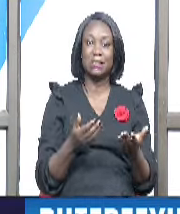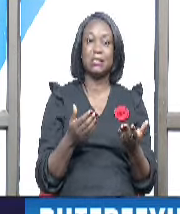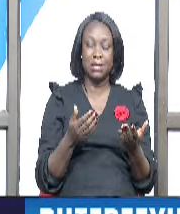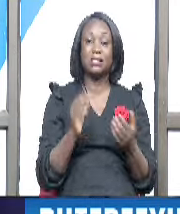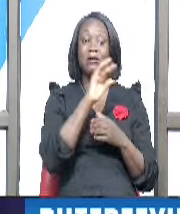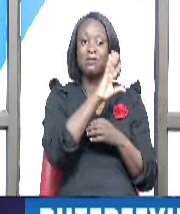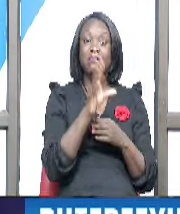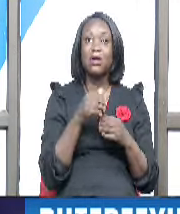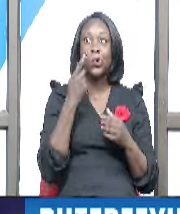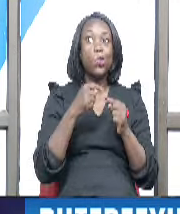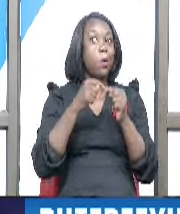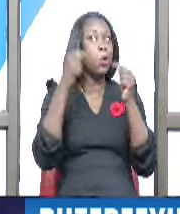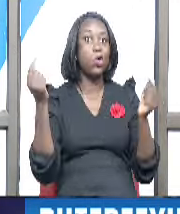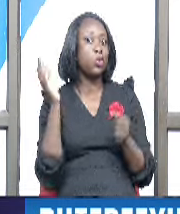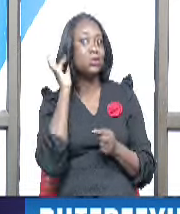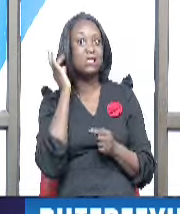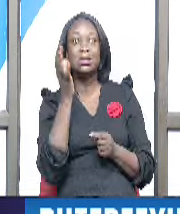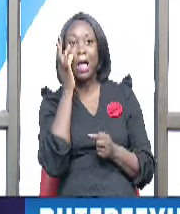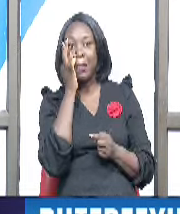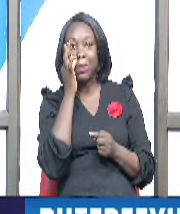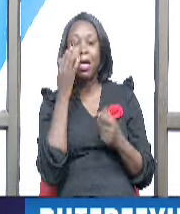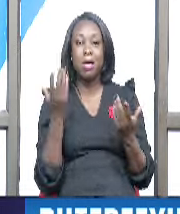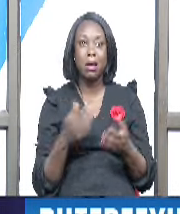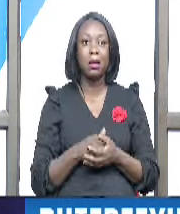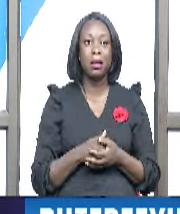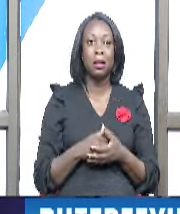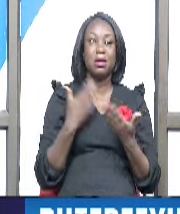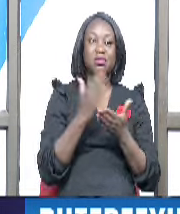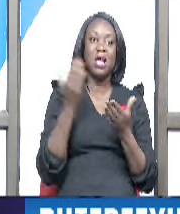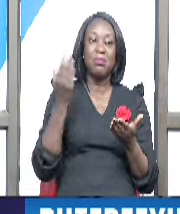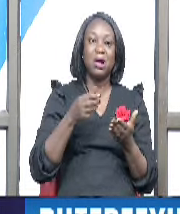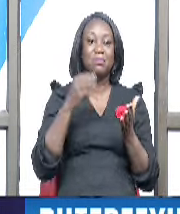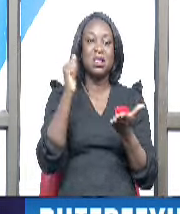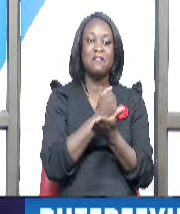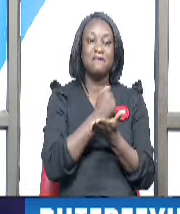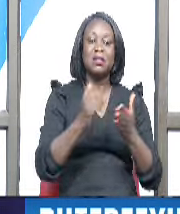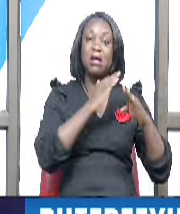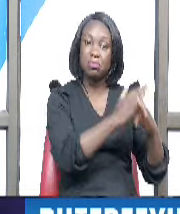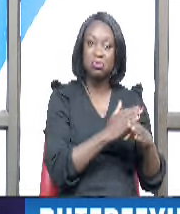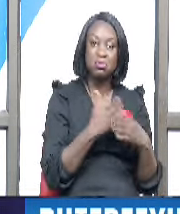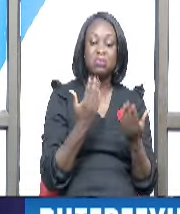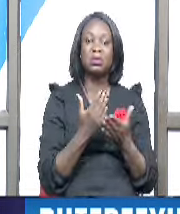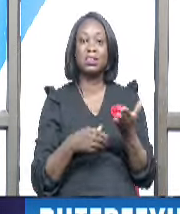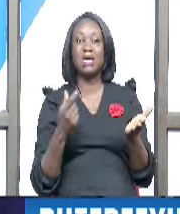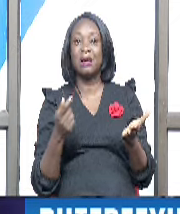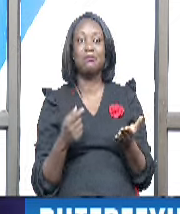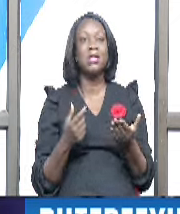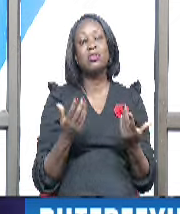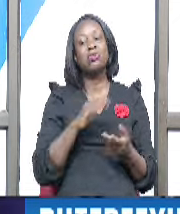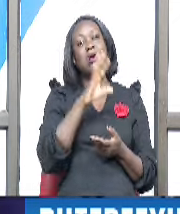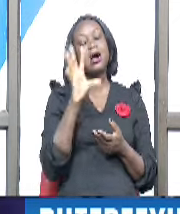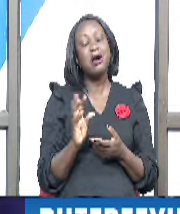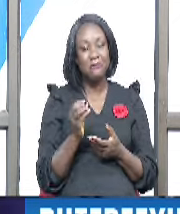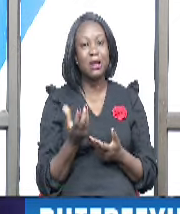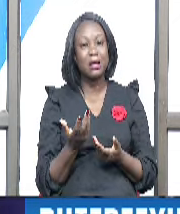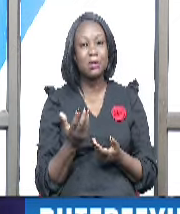it. Many of them have been receiving sanctions, visa restrictions, to mention but a few. You know, Africans are saying that